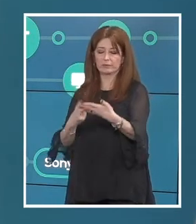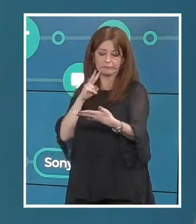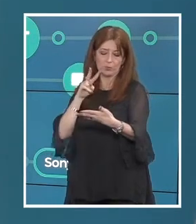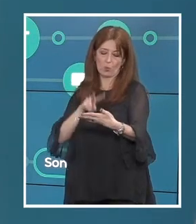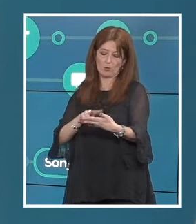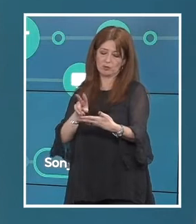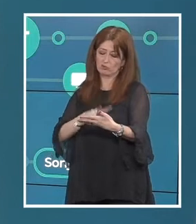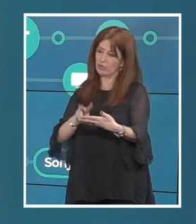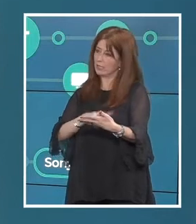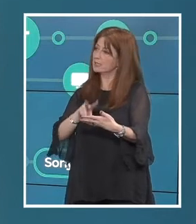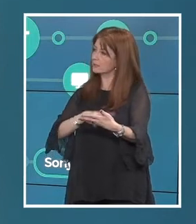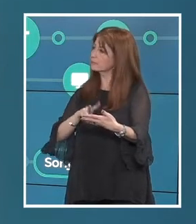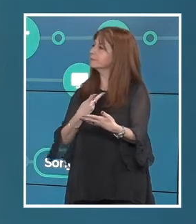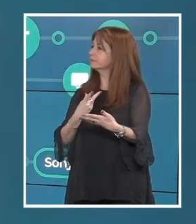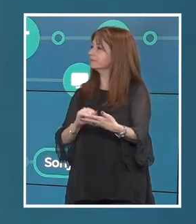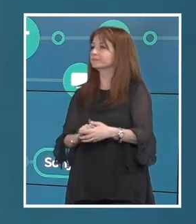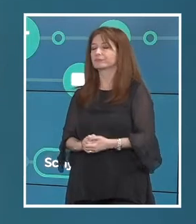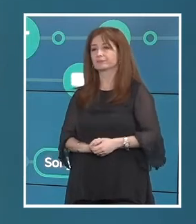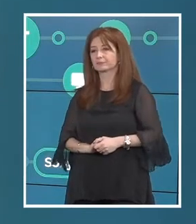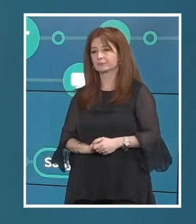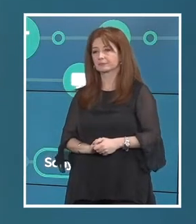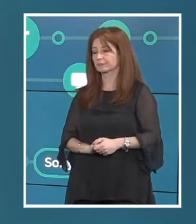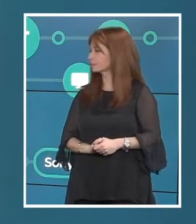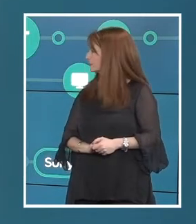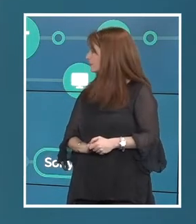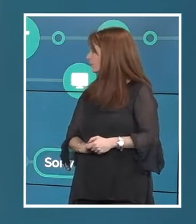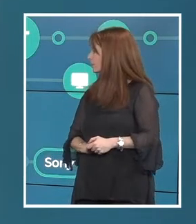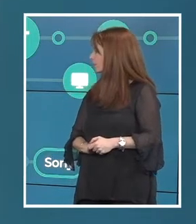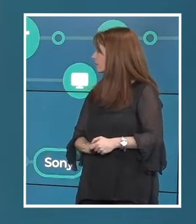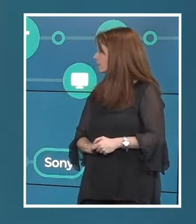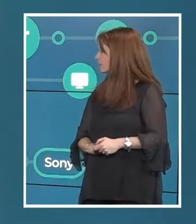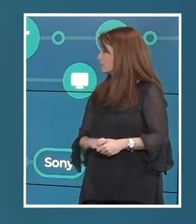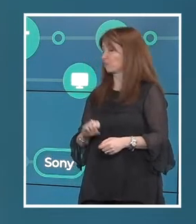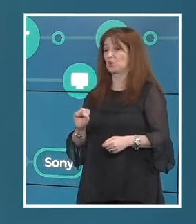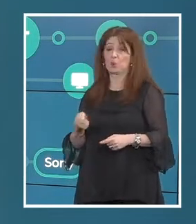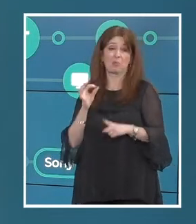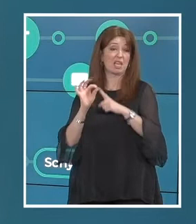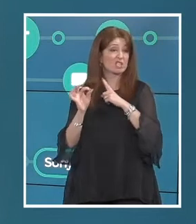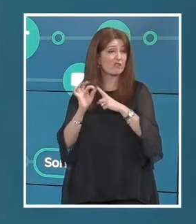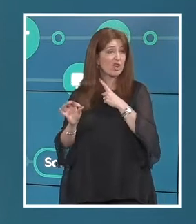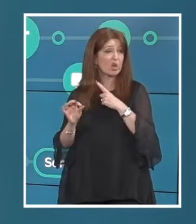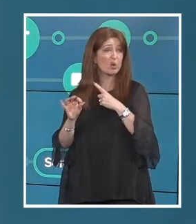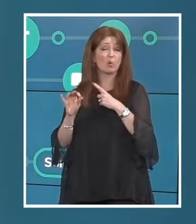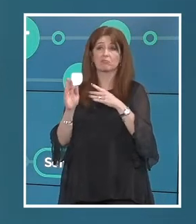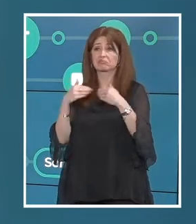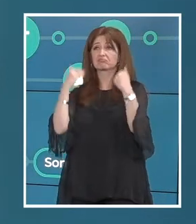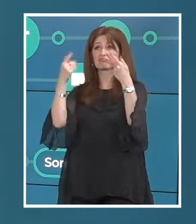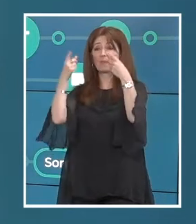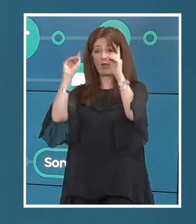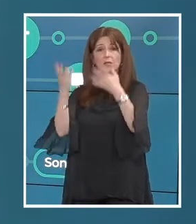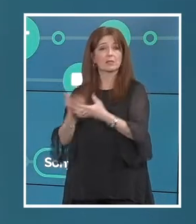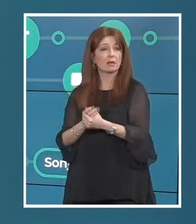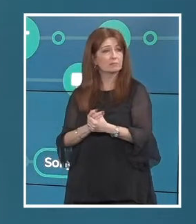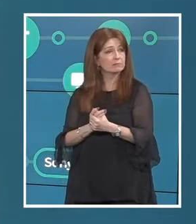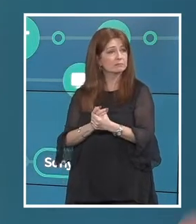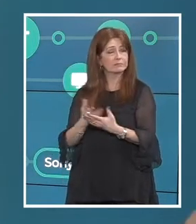able to read what the message is, what the interview is with high-profile senior leaders, and they're